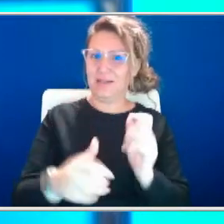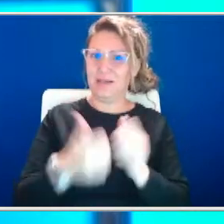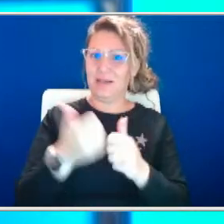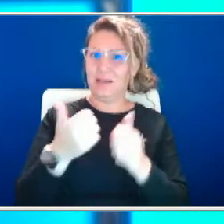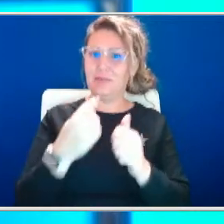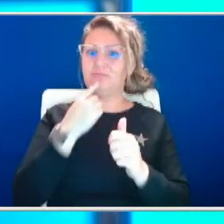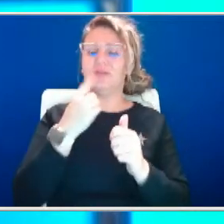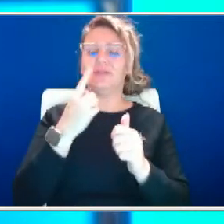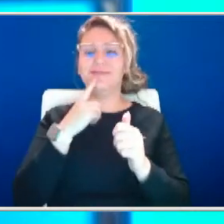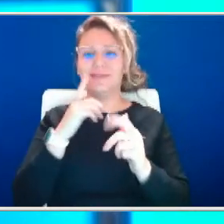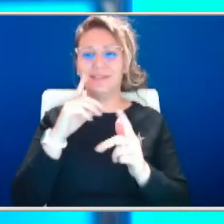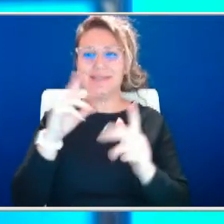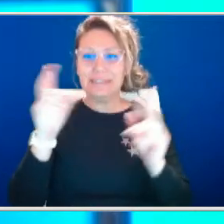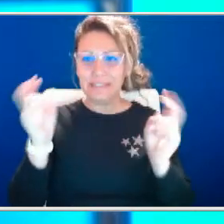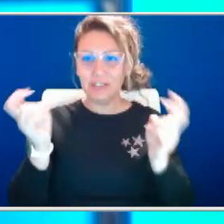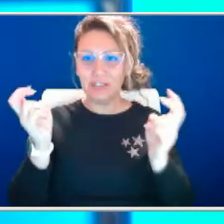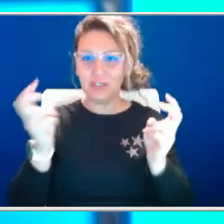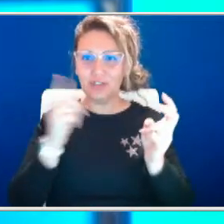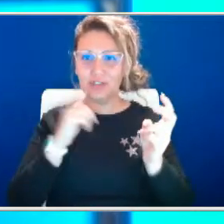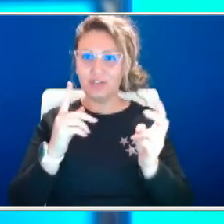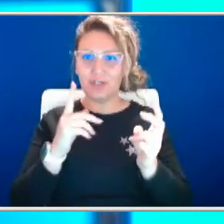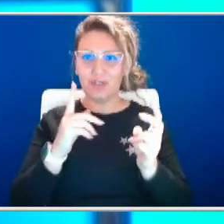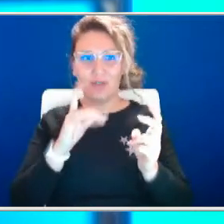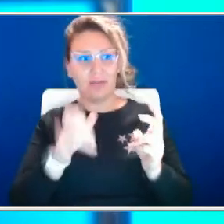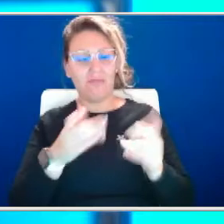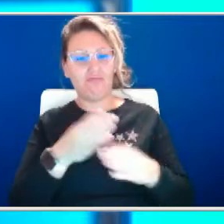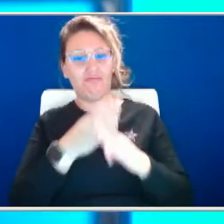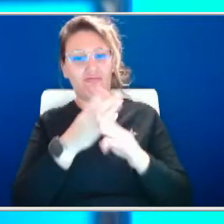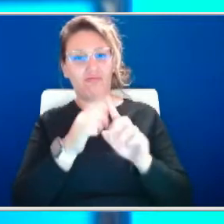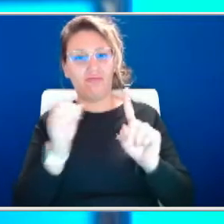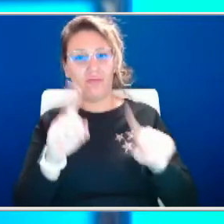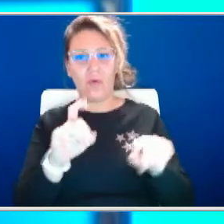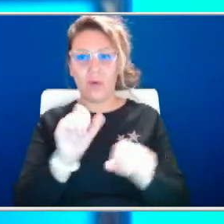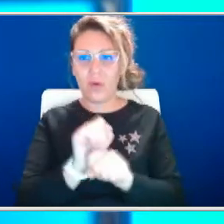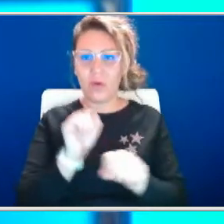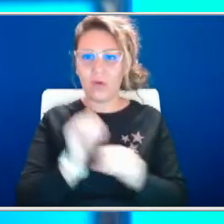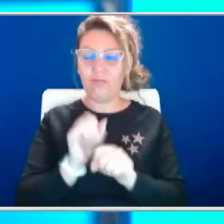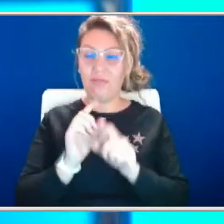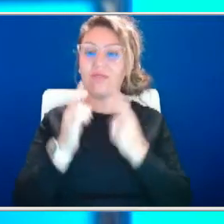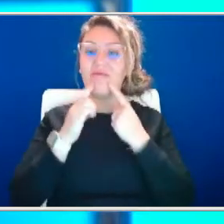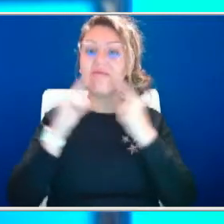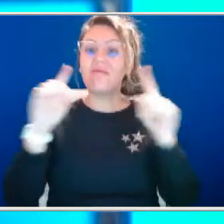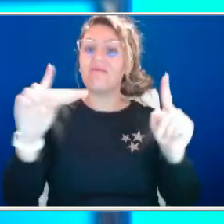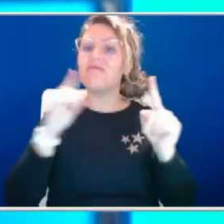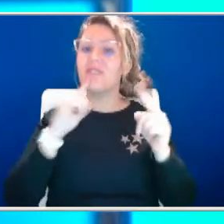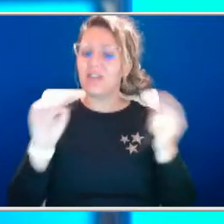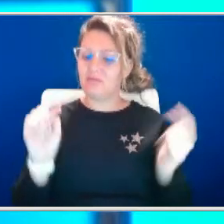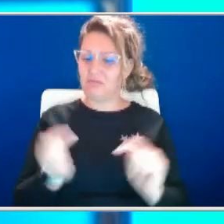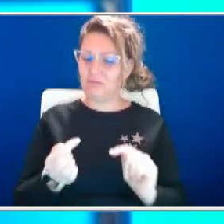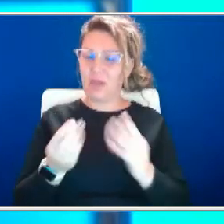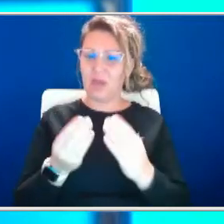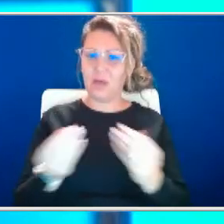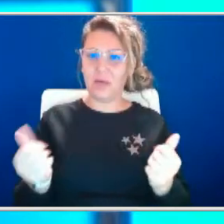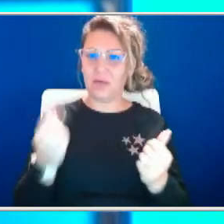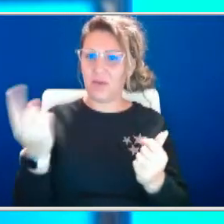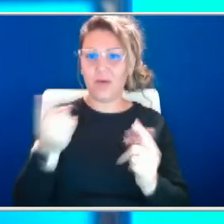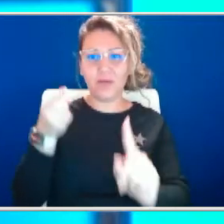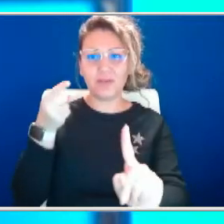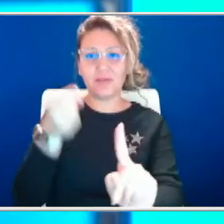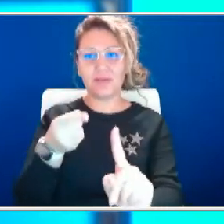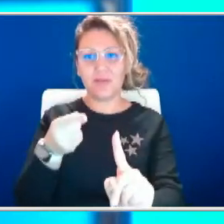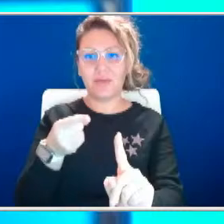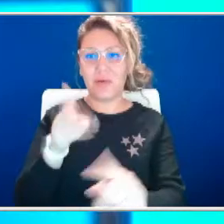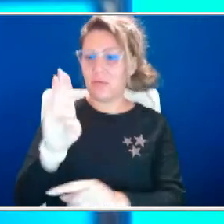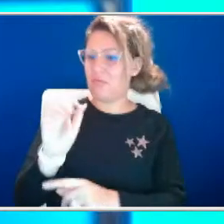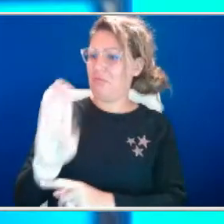the price of time away from work. Finding effective pain relief without drugs is always the goal. And as Bob Hallinan shows